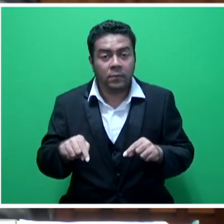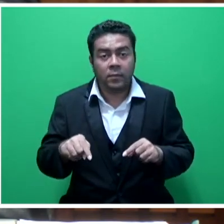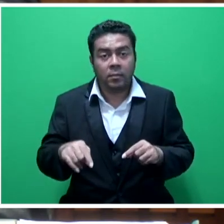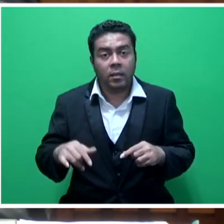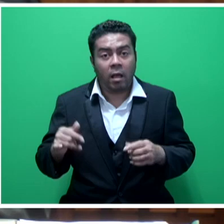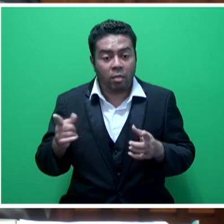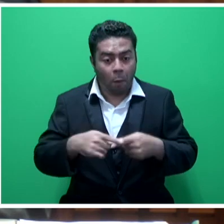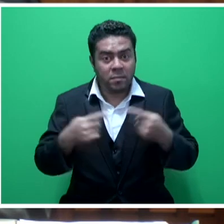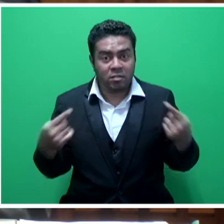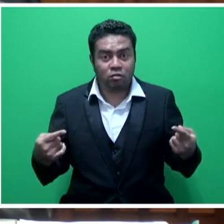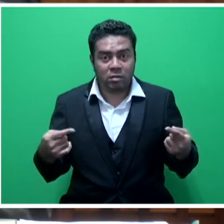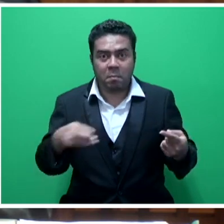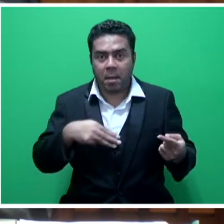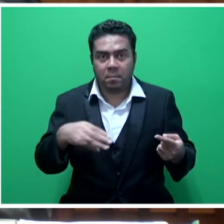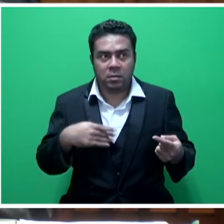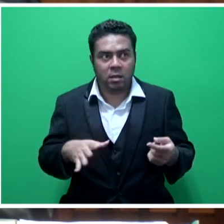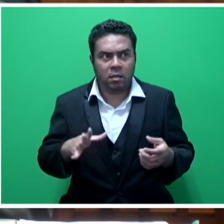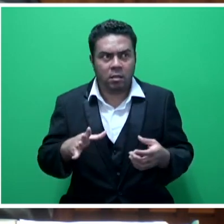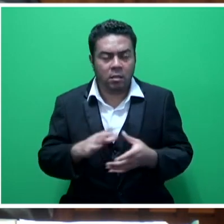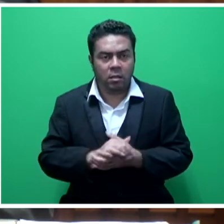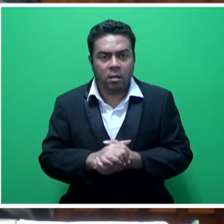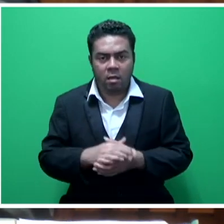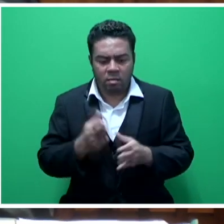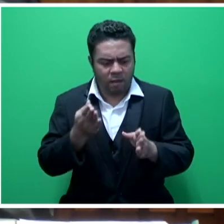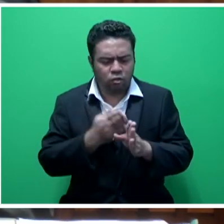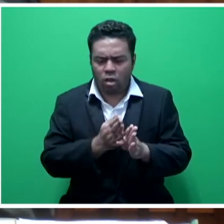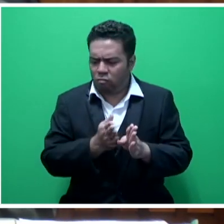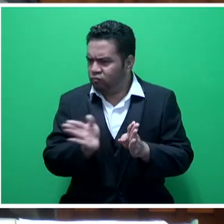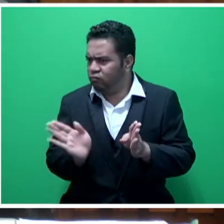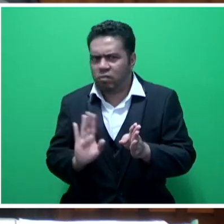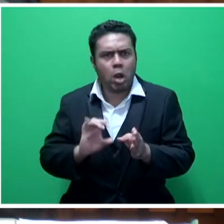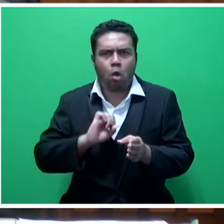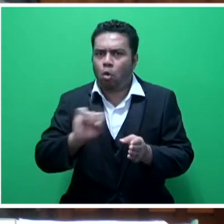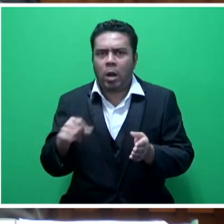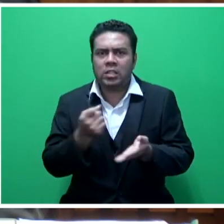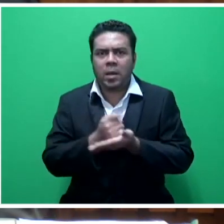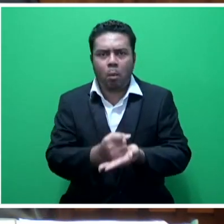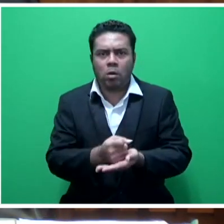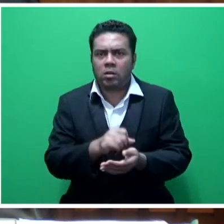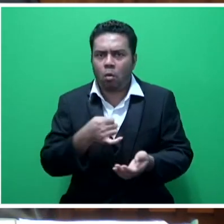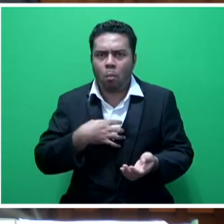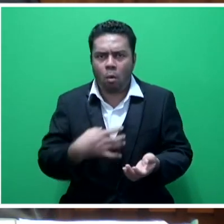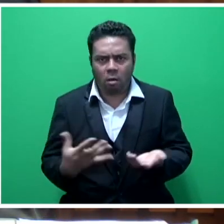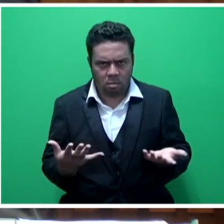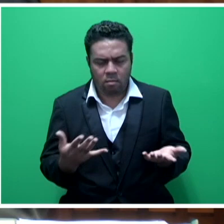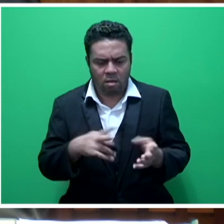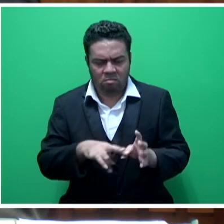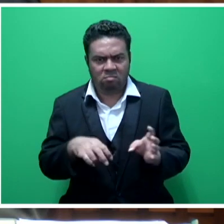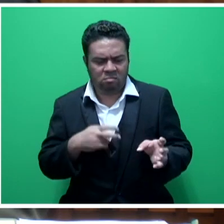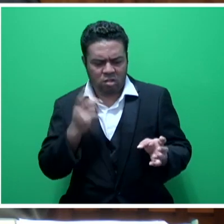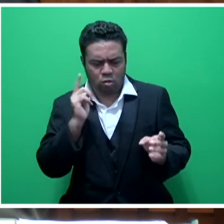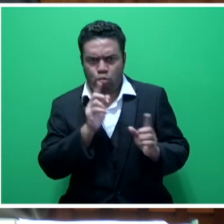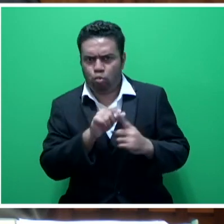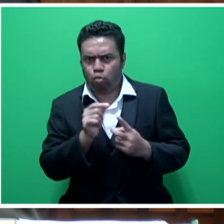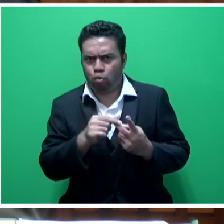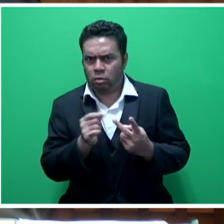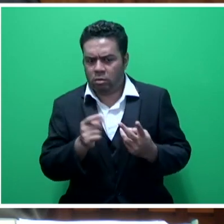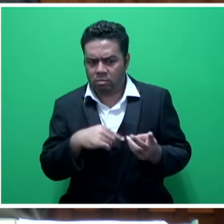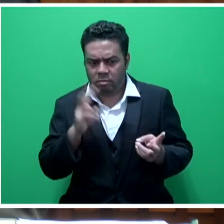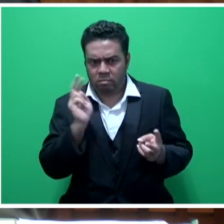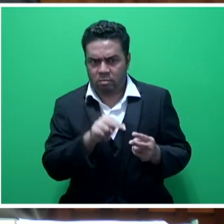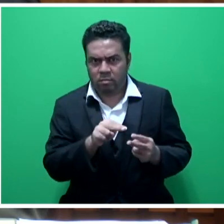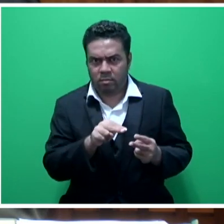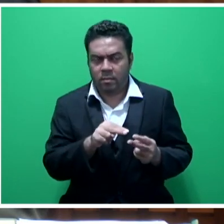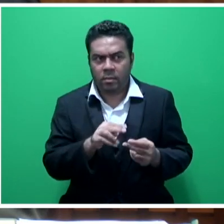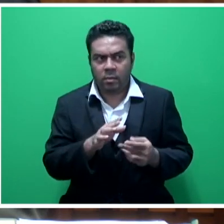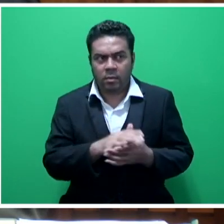of this chamber have pulled a complete 180 degrees. They're backtracking on their support to our airline, choosing instead to undermine it by